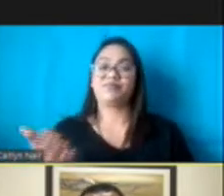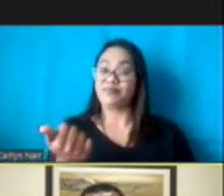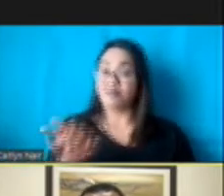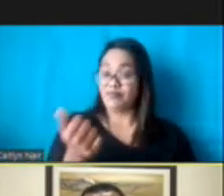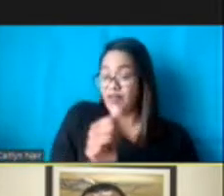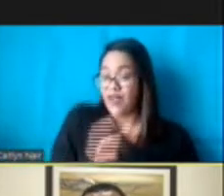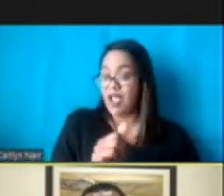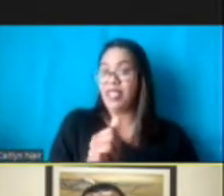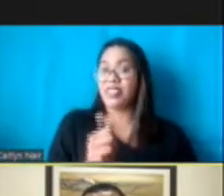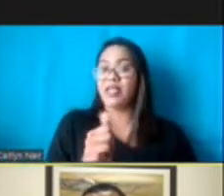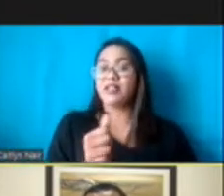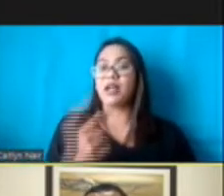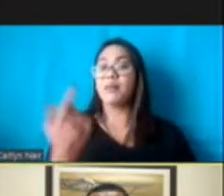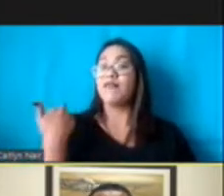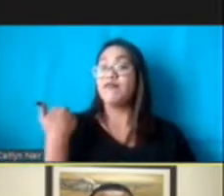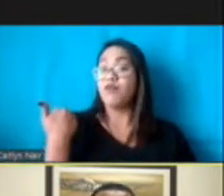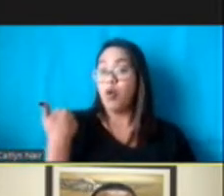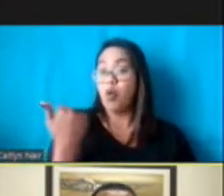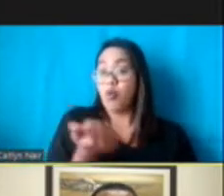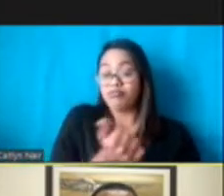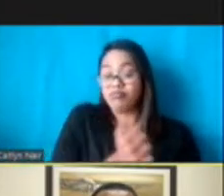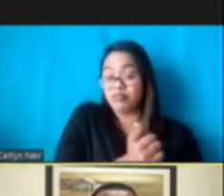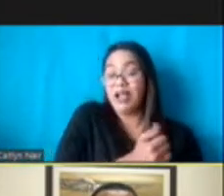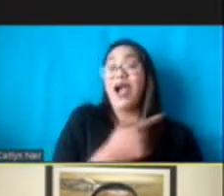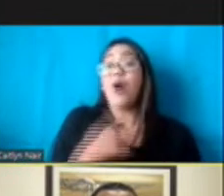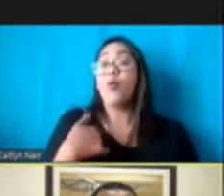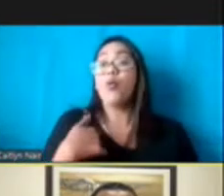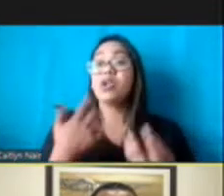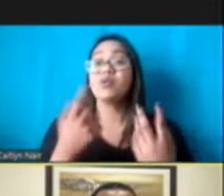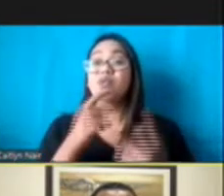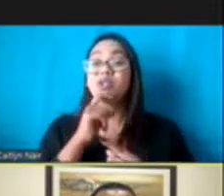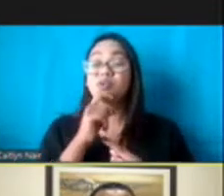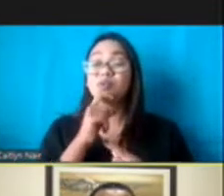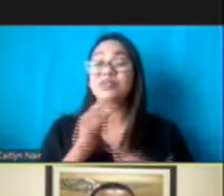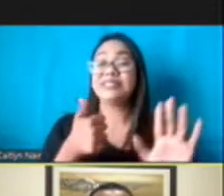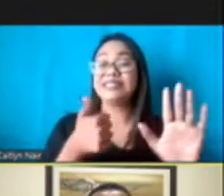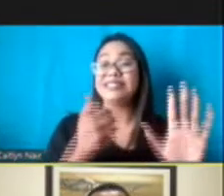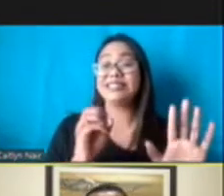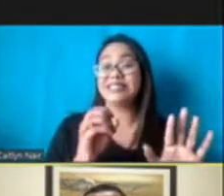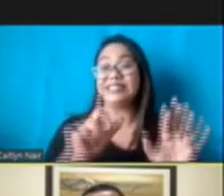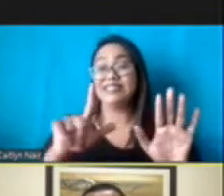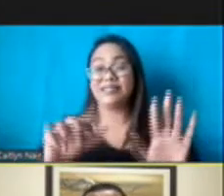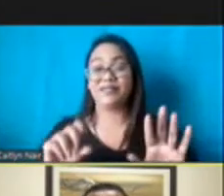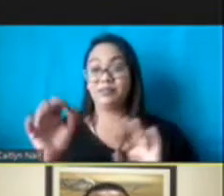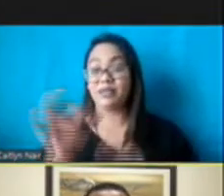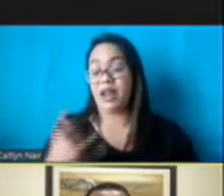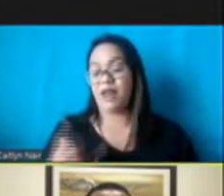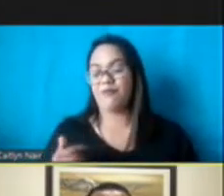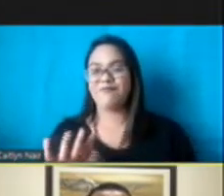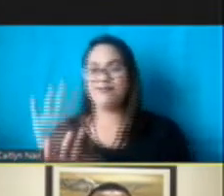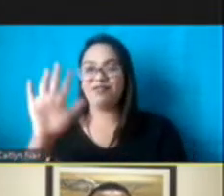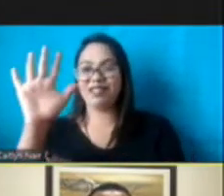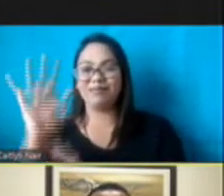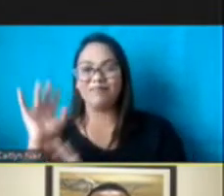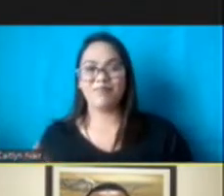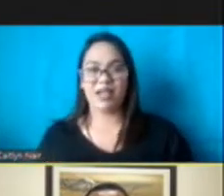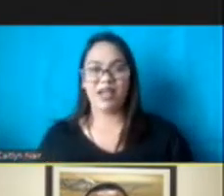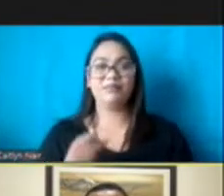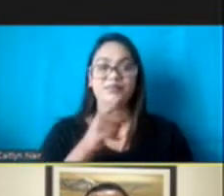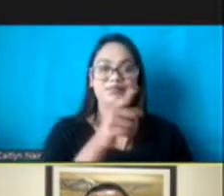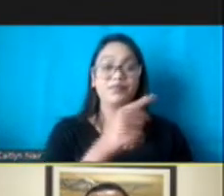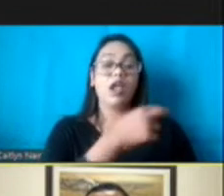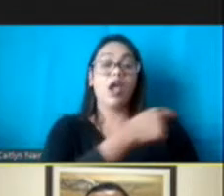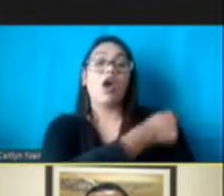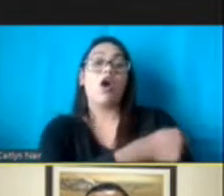were already hitting about 50, 60% critical care capacity at this stage. So this is our hospitalization update. So we are seeing